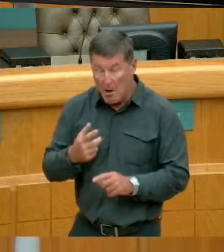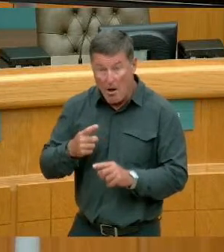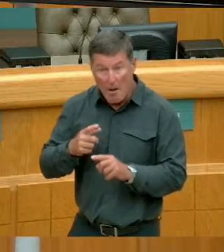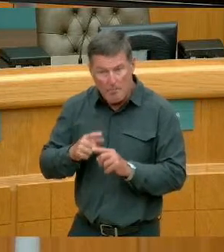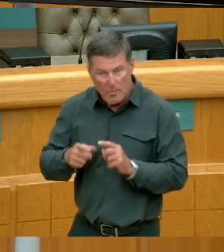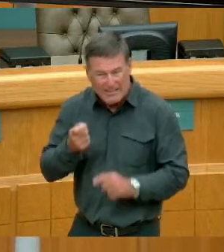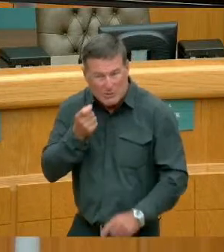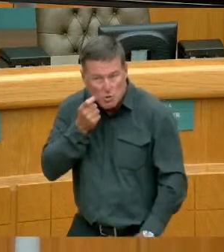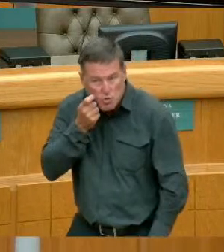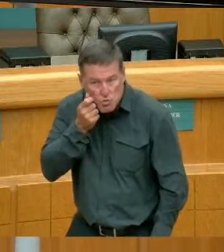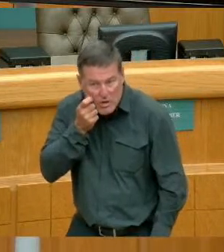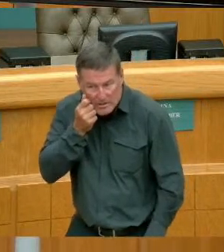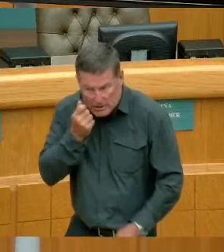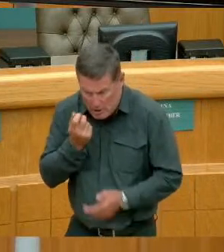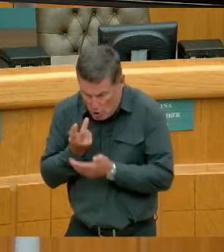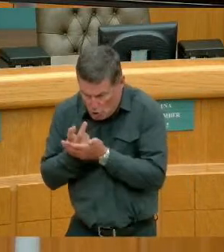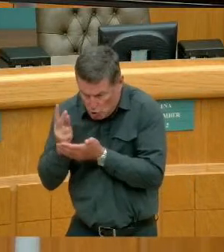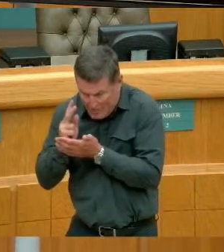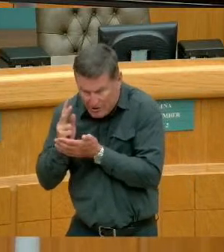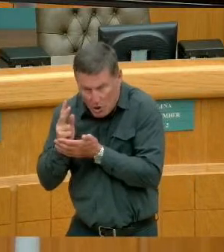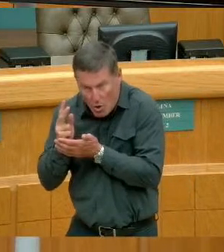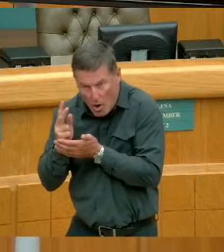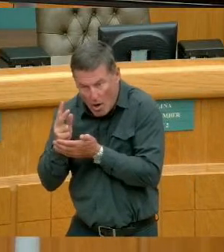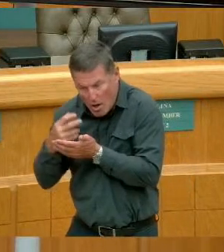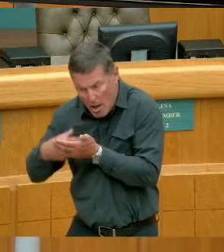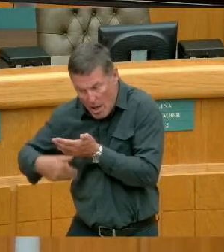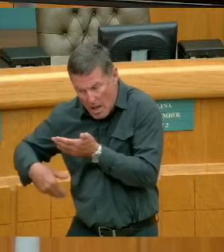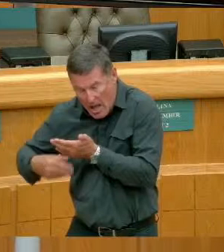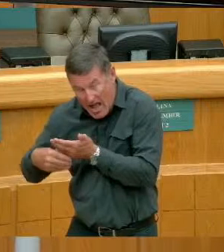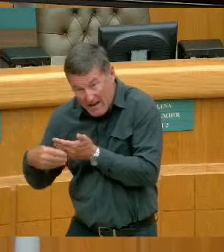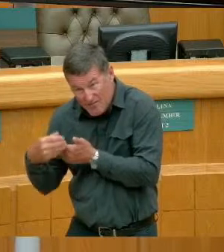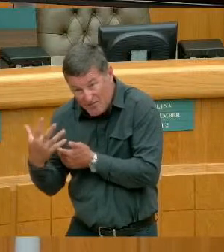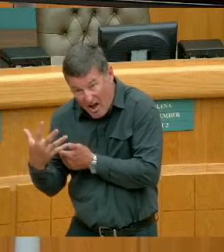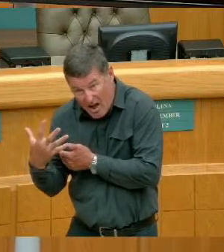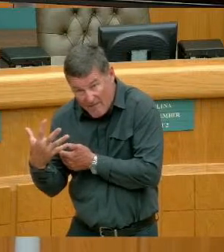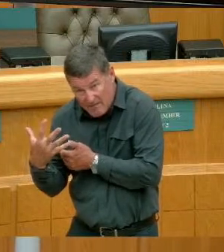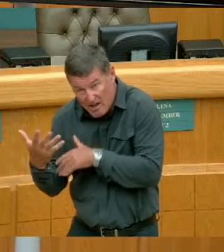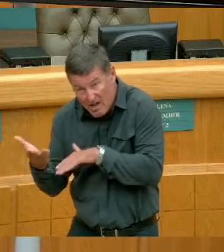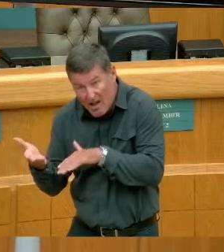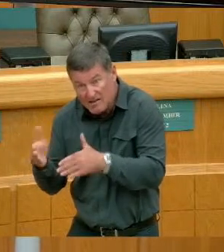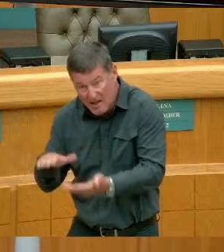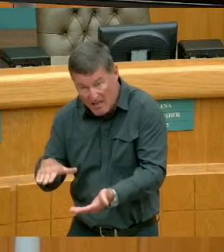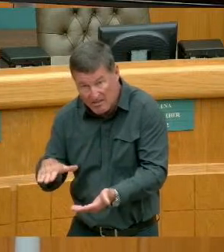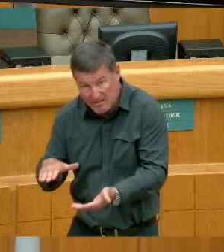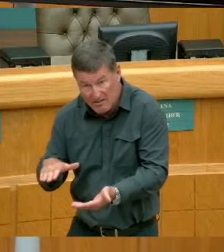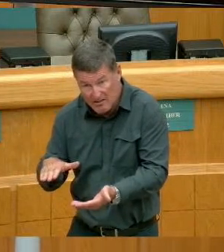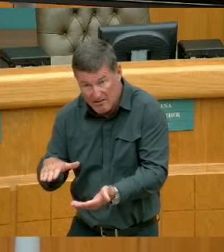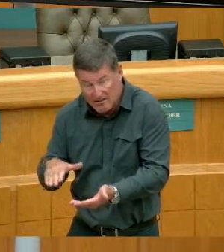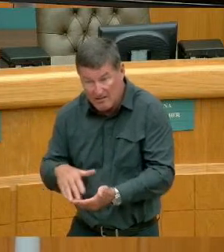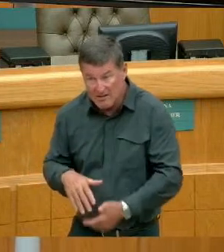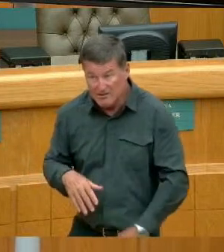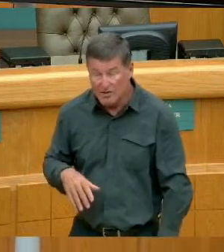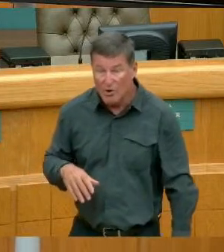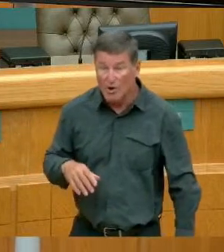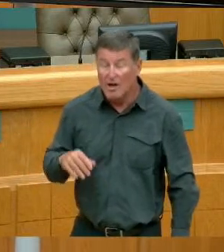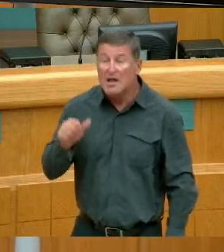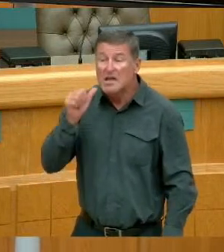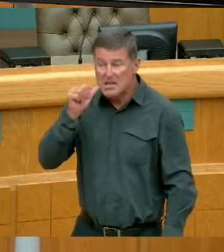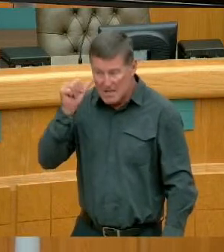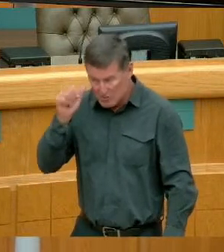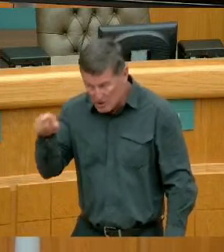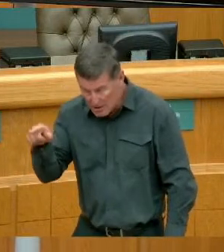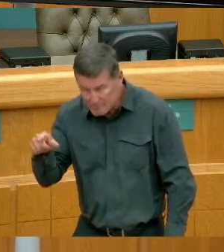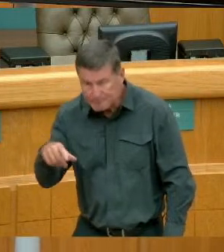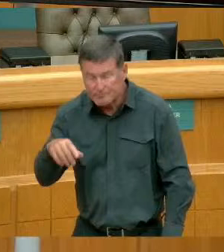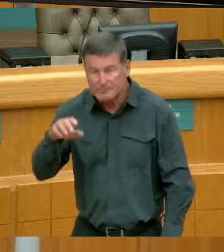to this count, so we're up to 8 deaths. Unfortunately, and Annette did a great job yesterday expressing our condolences. Every one